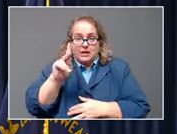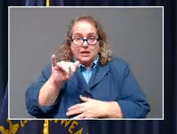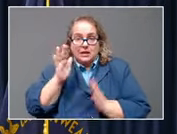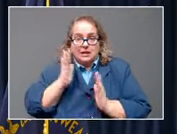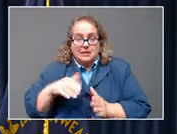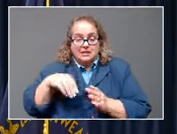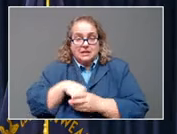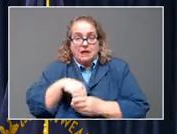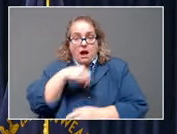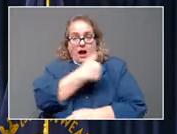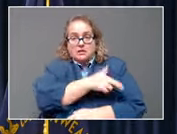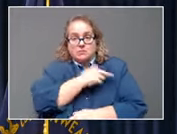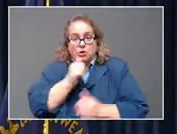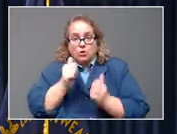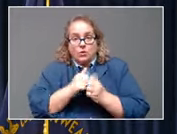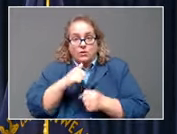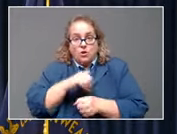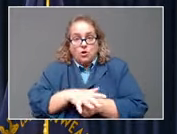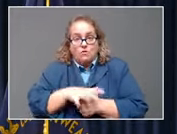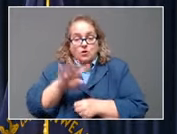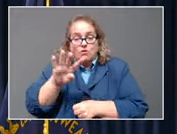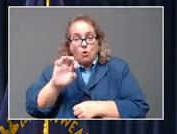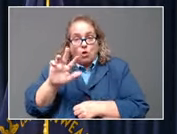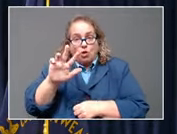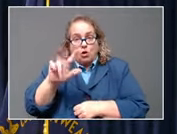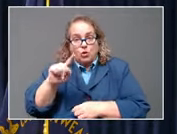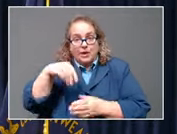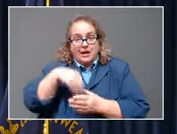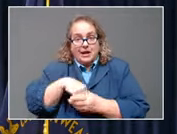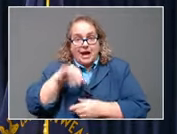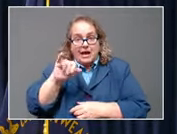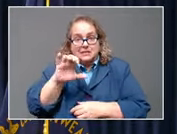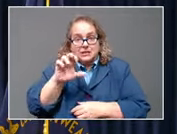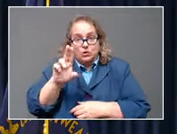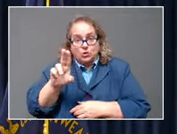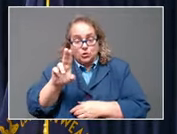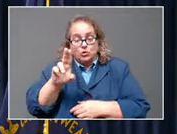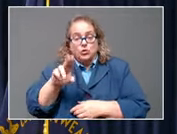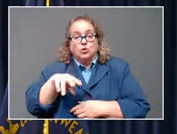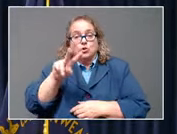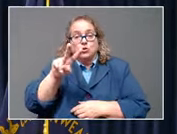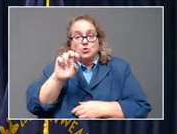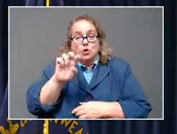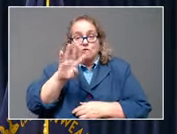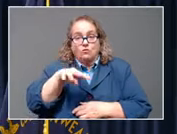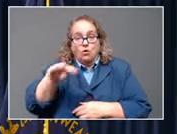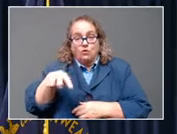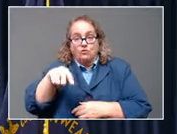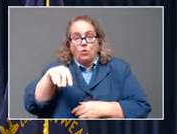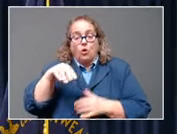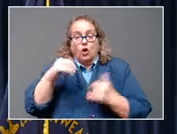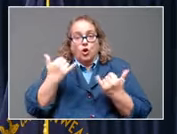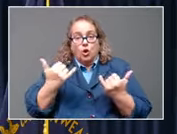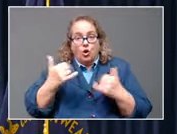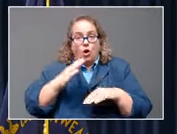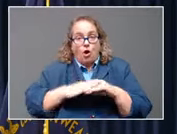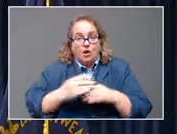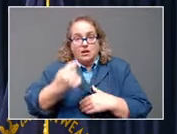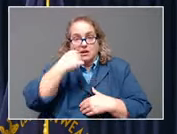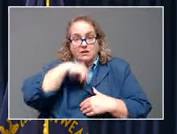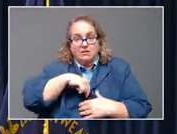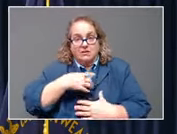COVID, 431 in the ICU fighting COVID, 244 currently on a